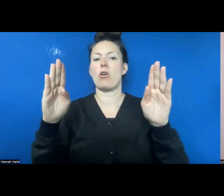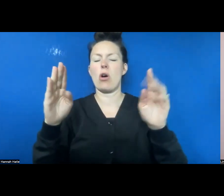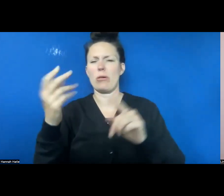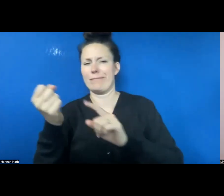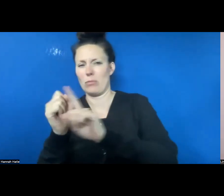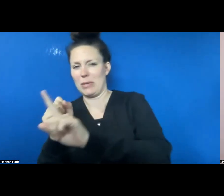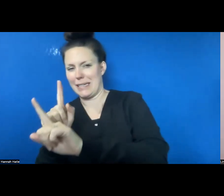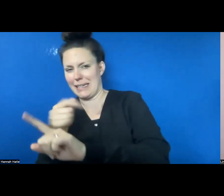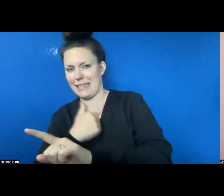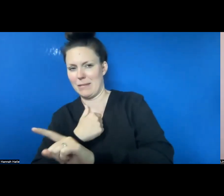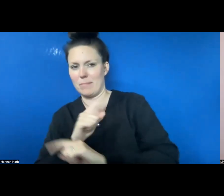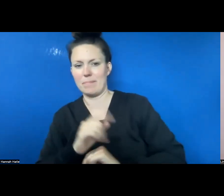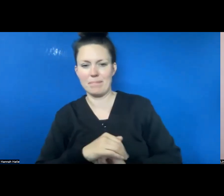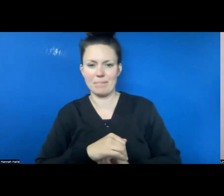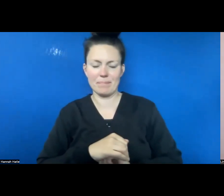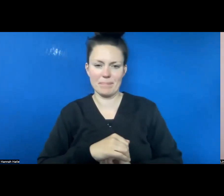please.